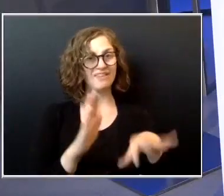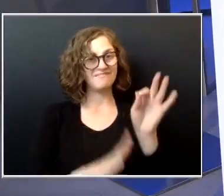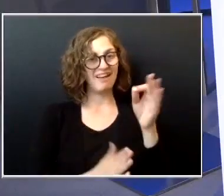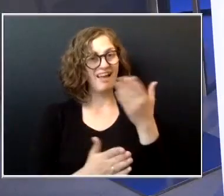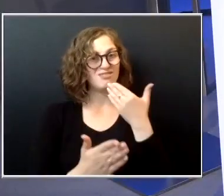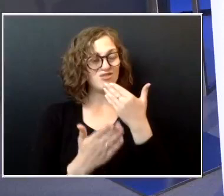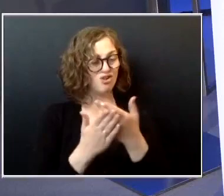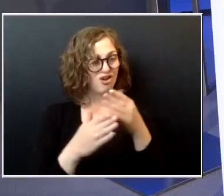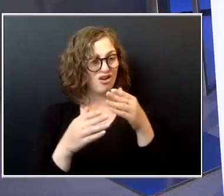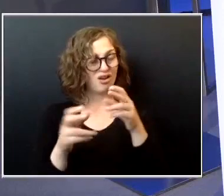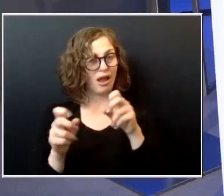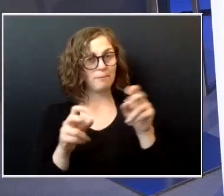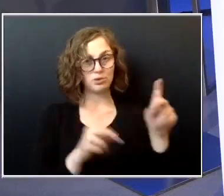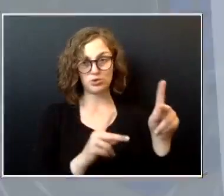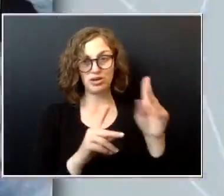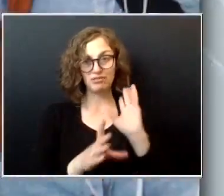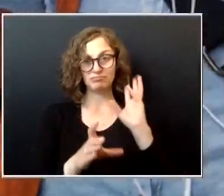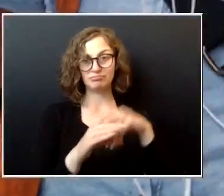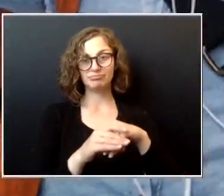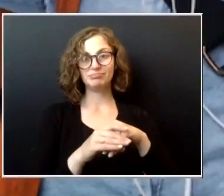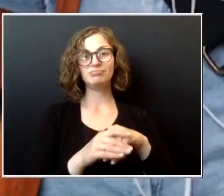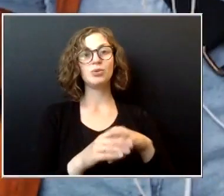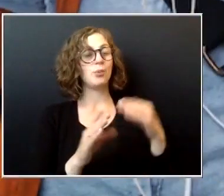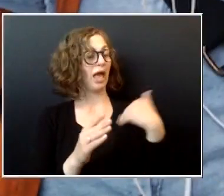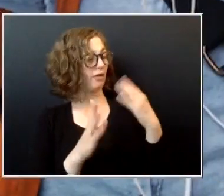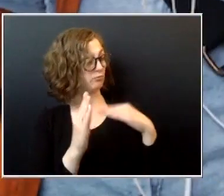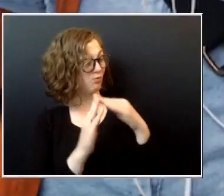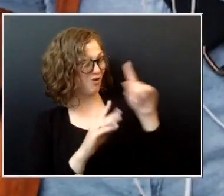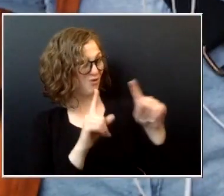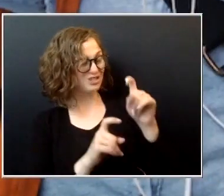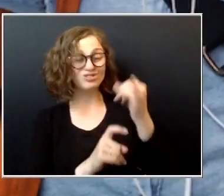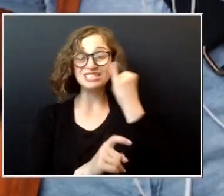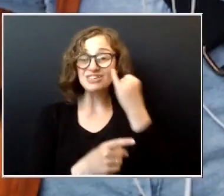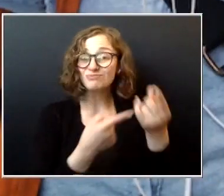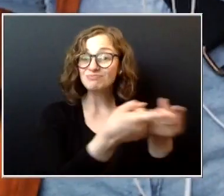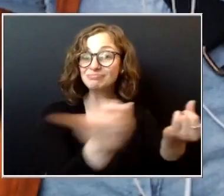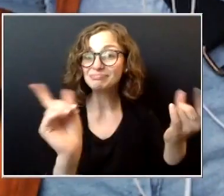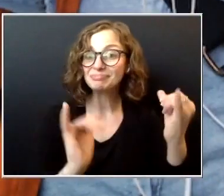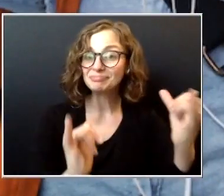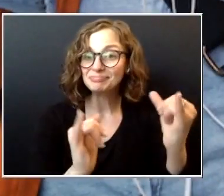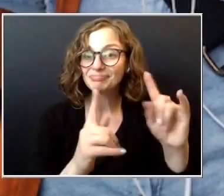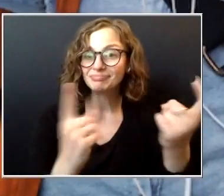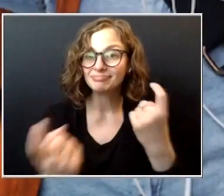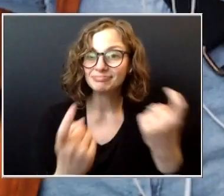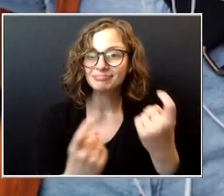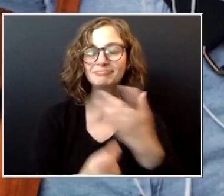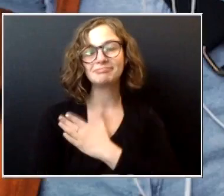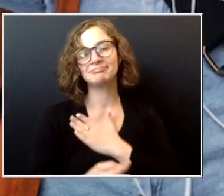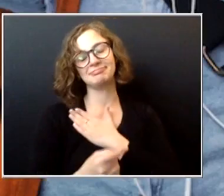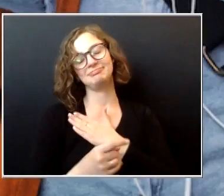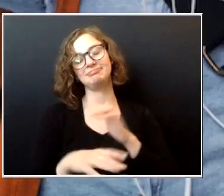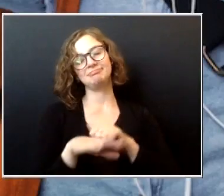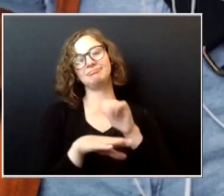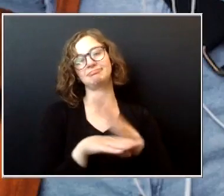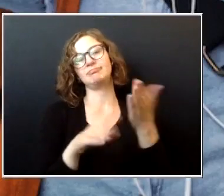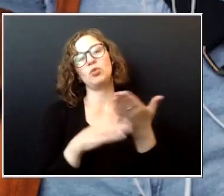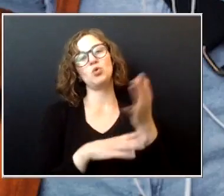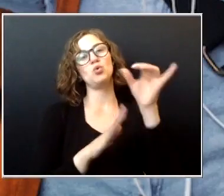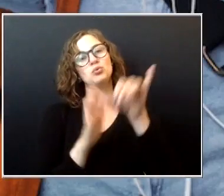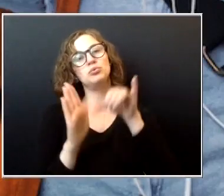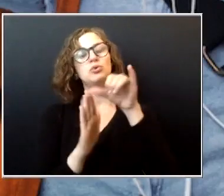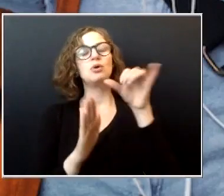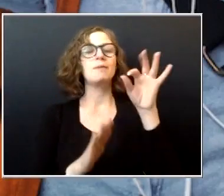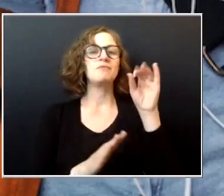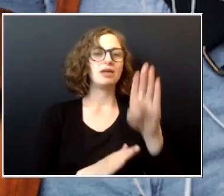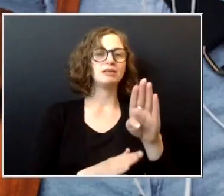have more questions for our experts, and if you have any questions, send those in using YouTube or Facebook. We are on the X platform, or you can email the Medical News Network.